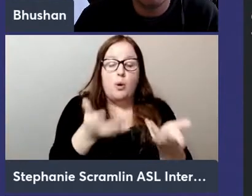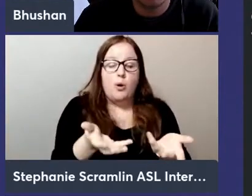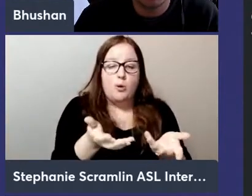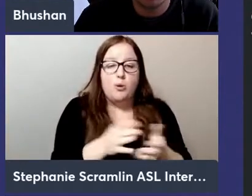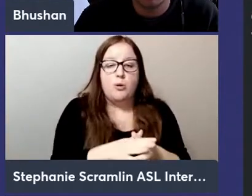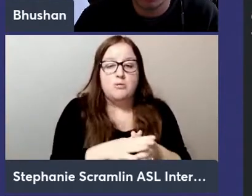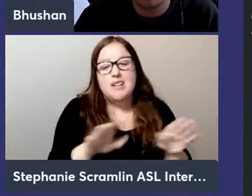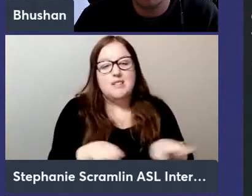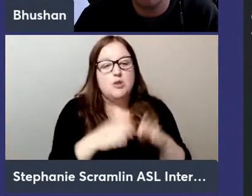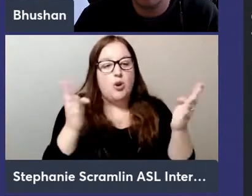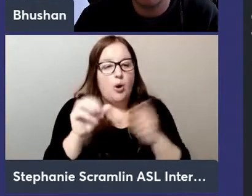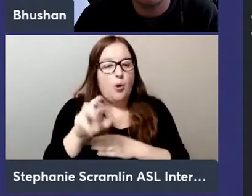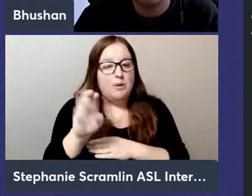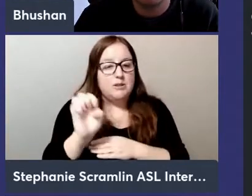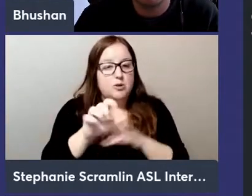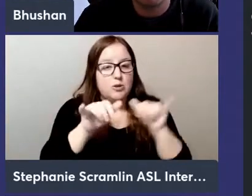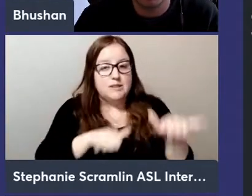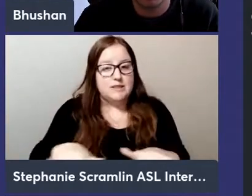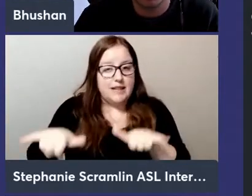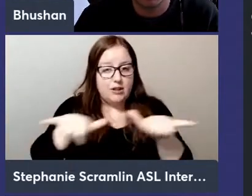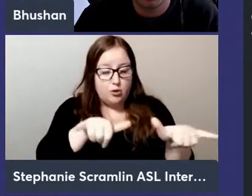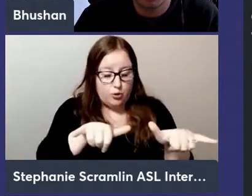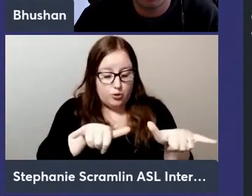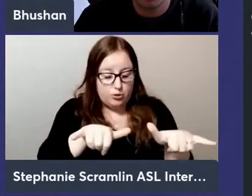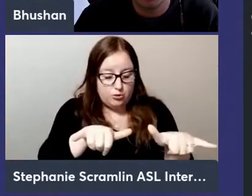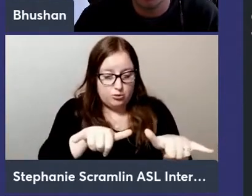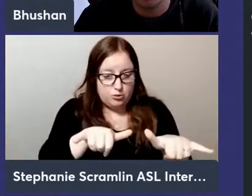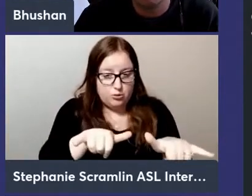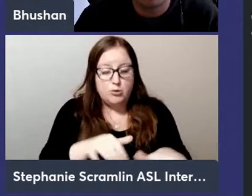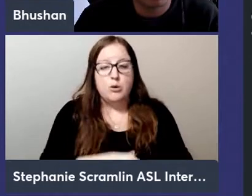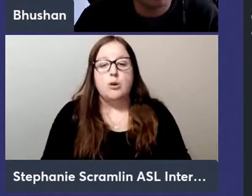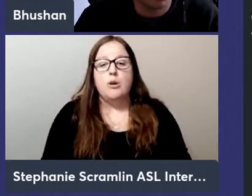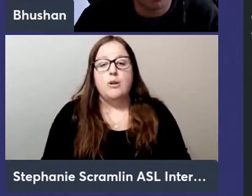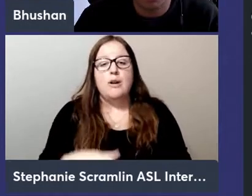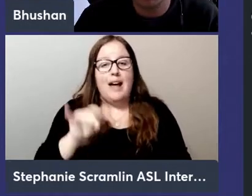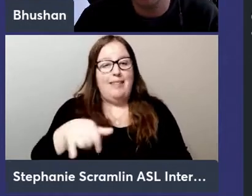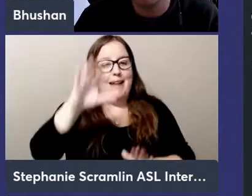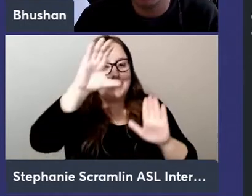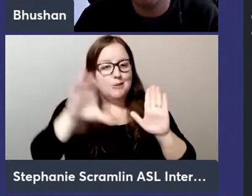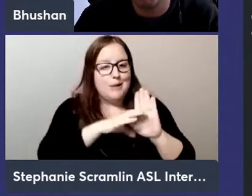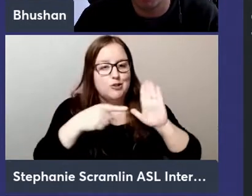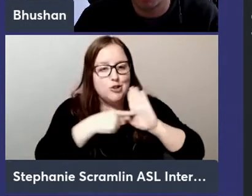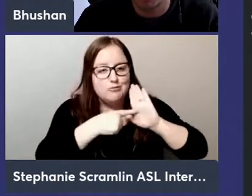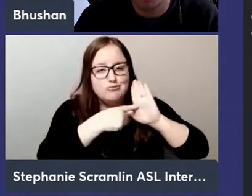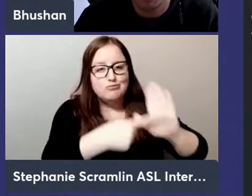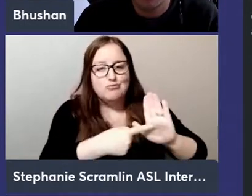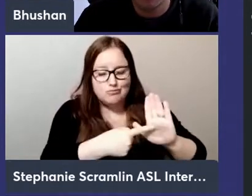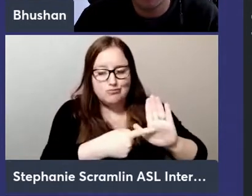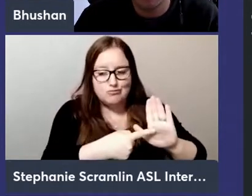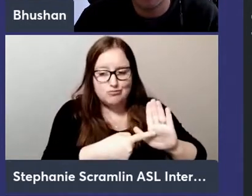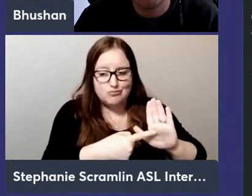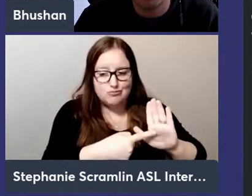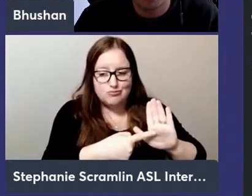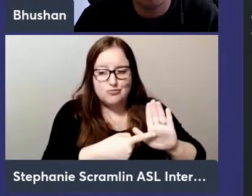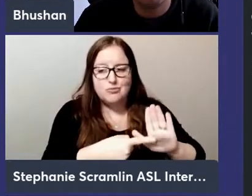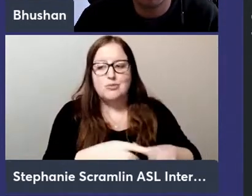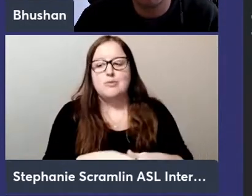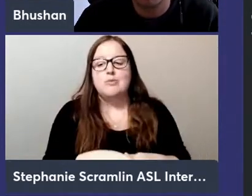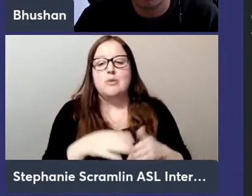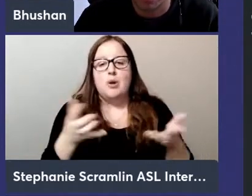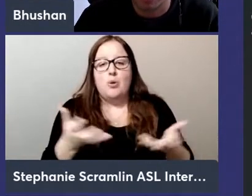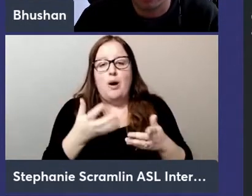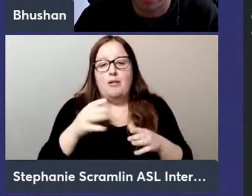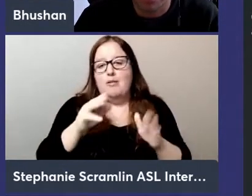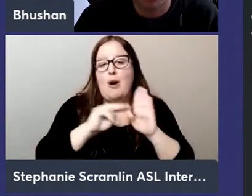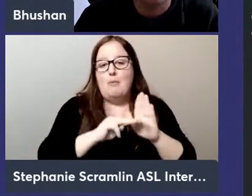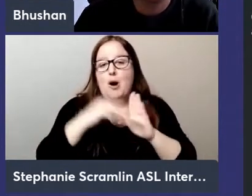an open source standard, and here's a more graphical representation of what a vehicle model